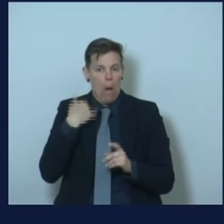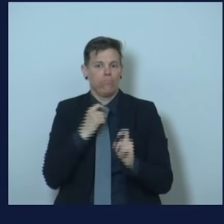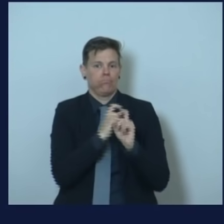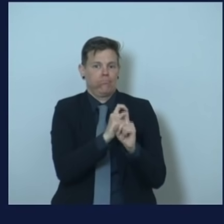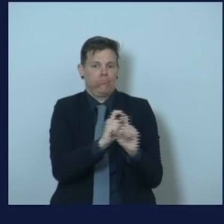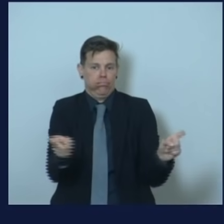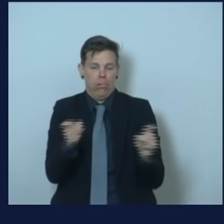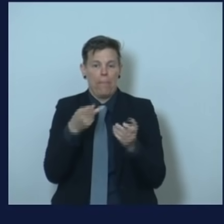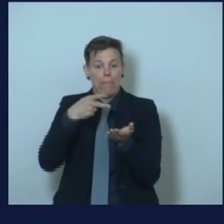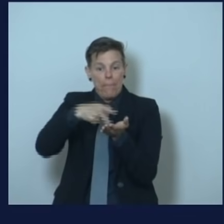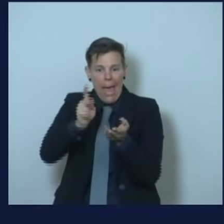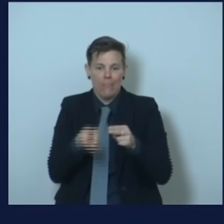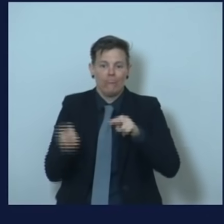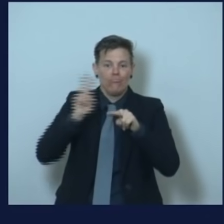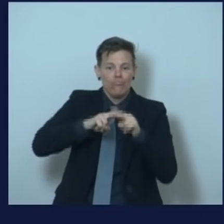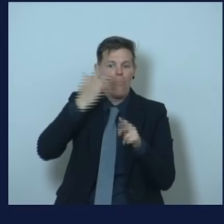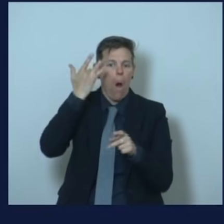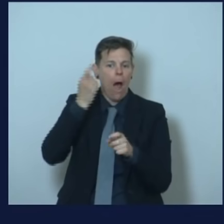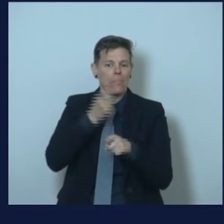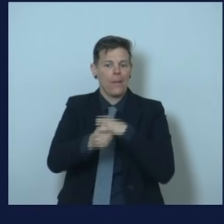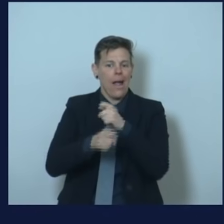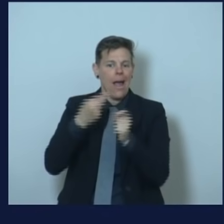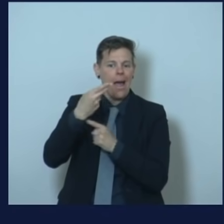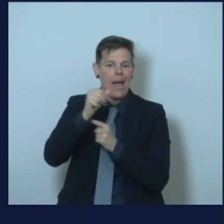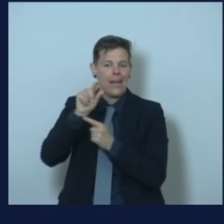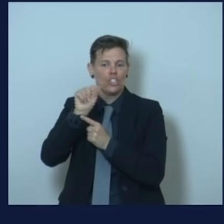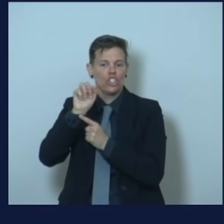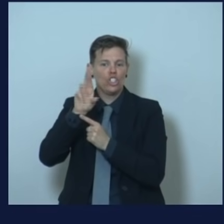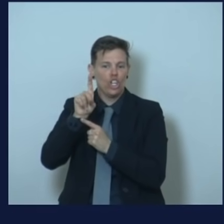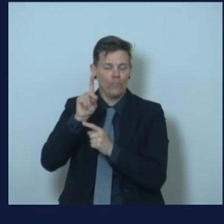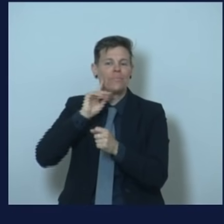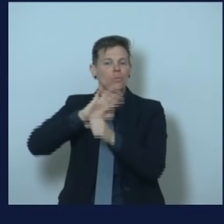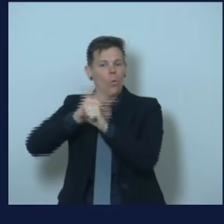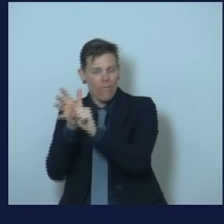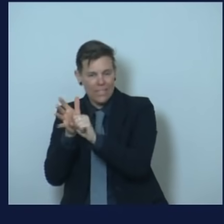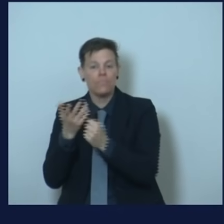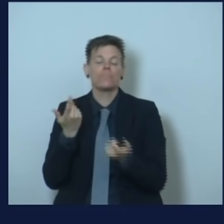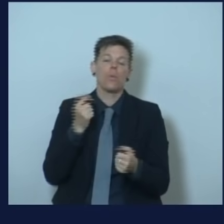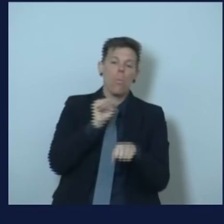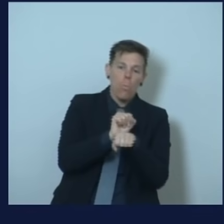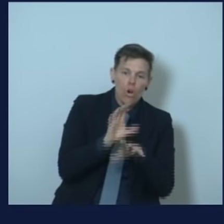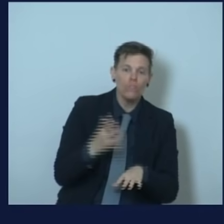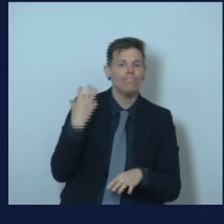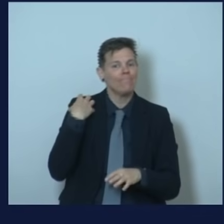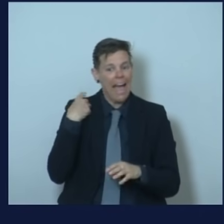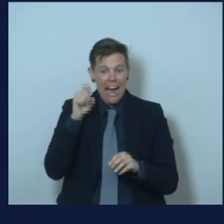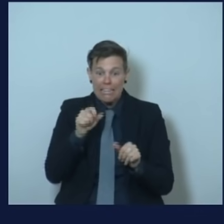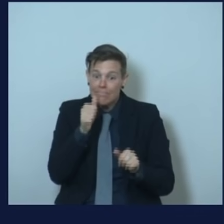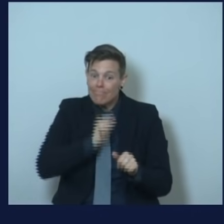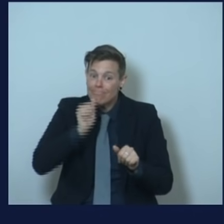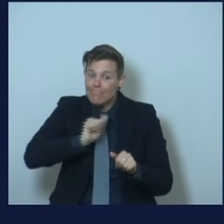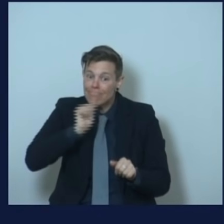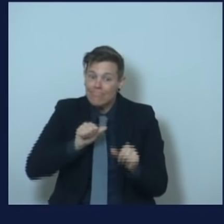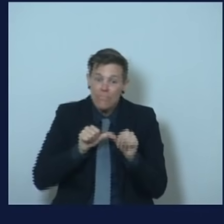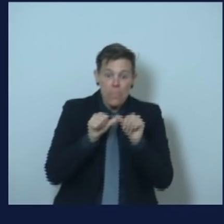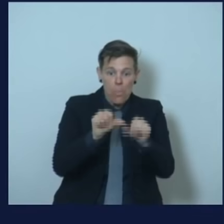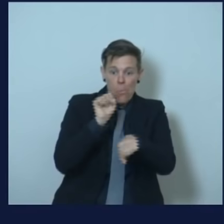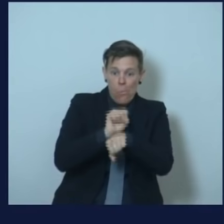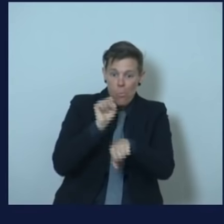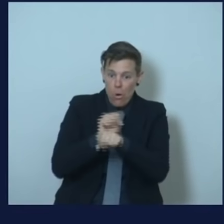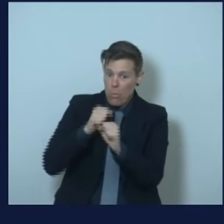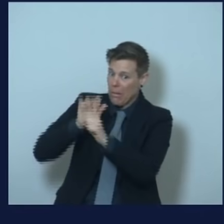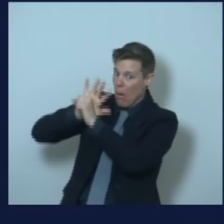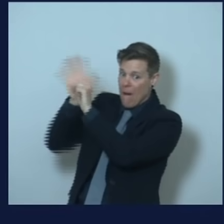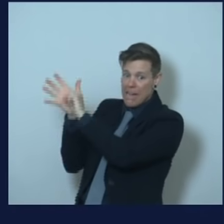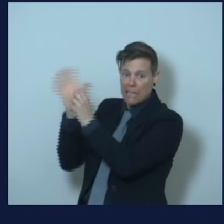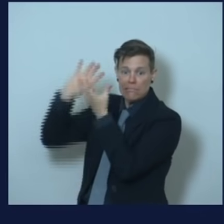of employees and employers maintain business practices. Well, having access to child care for